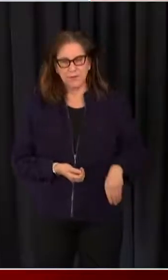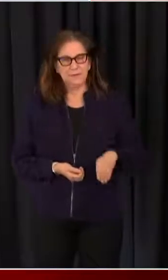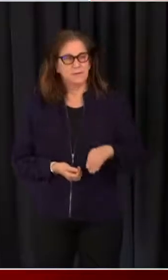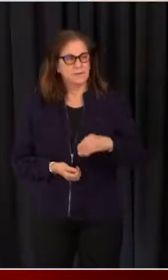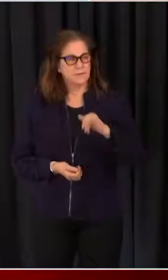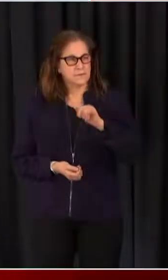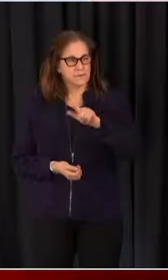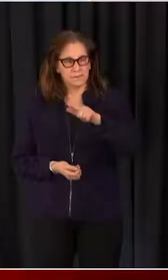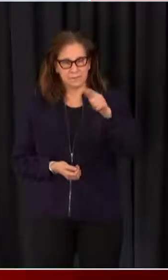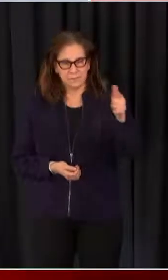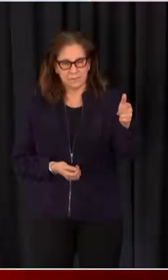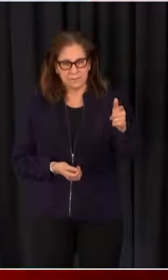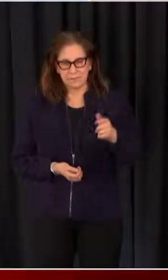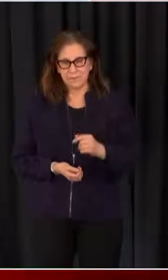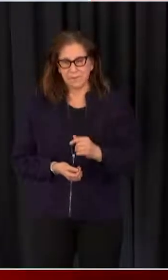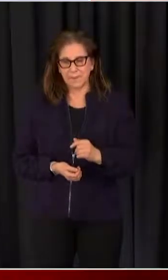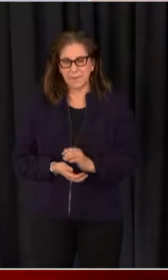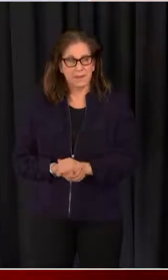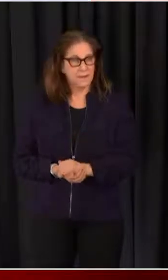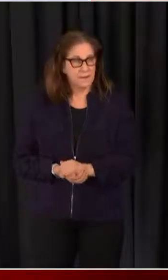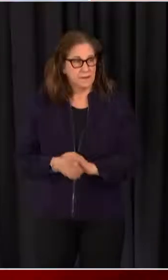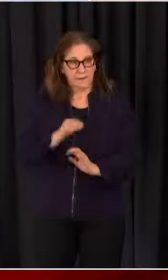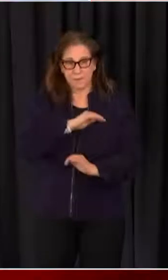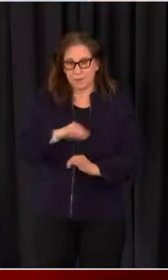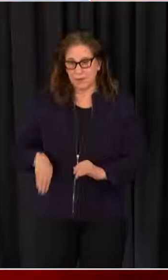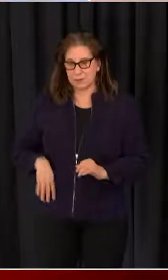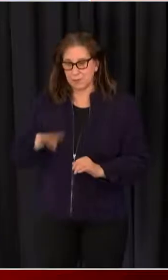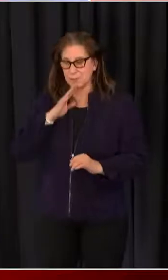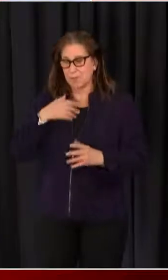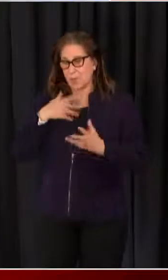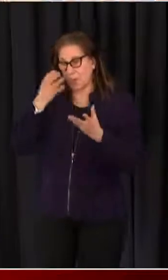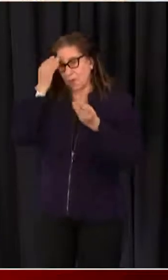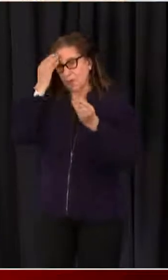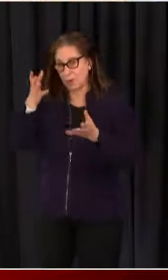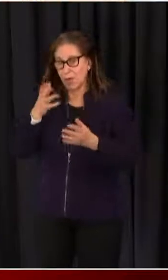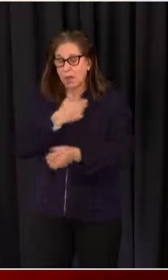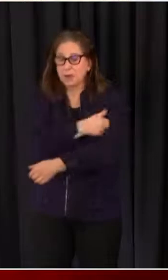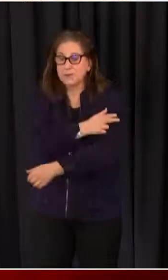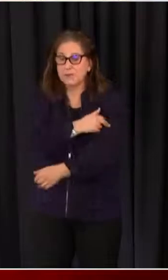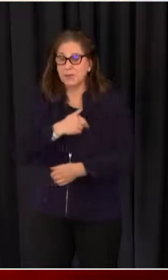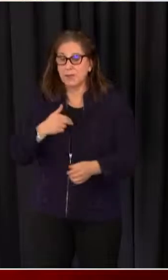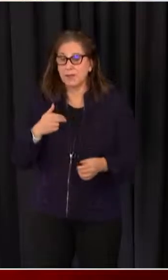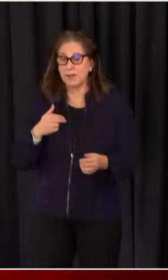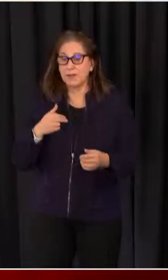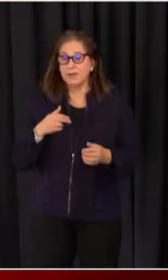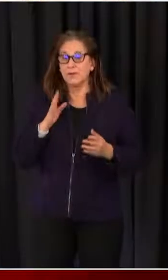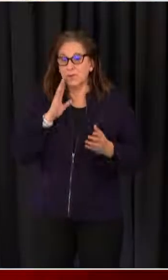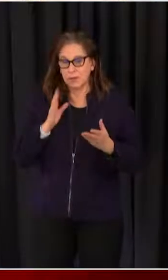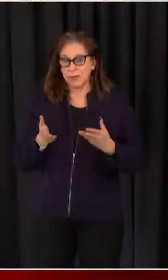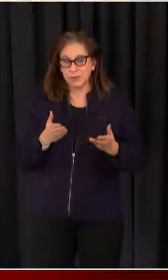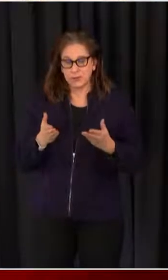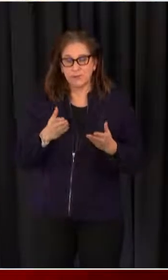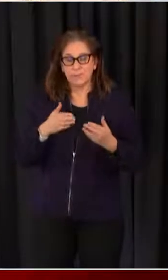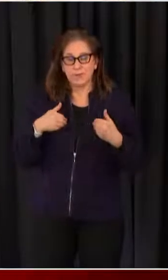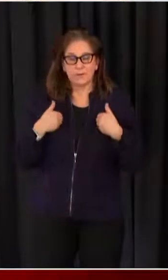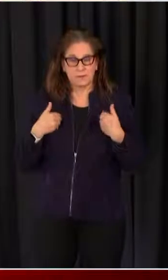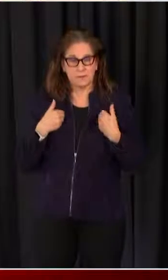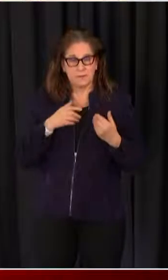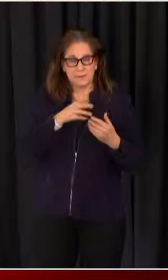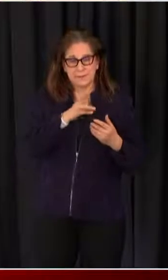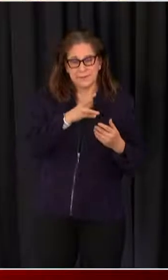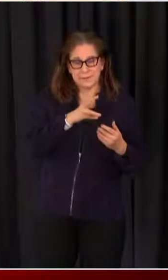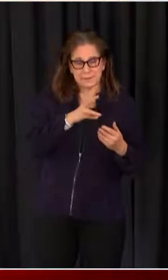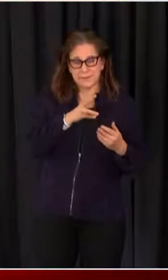is serving 16 and 17-year-olds with qualifying medical conditions. And you